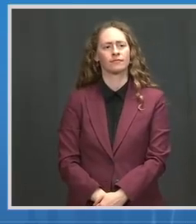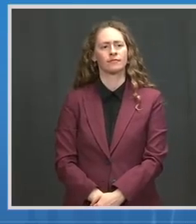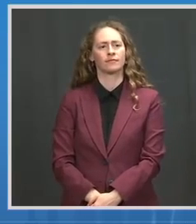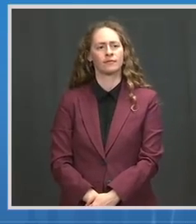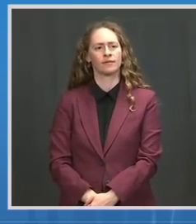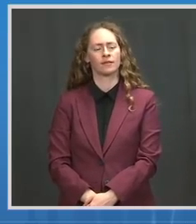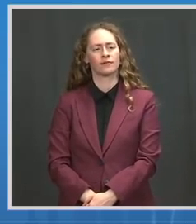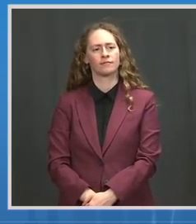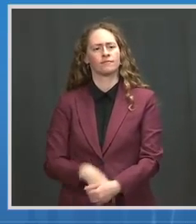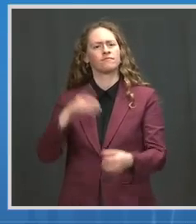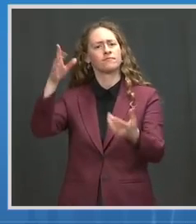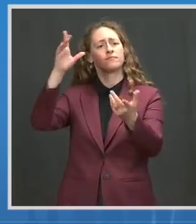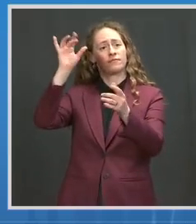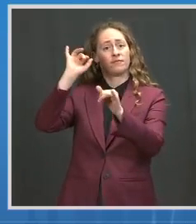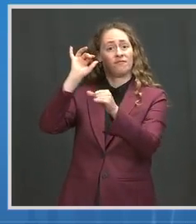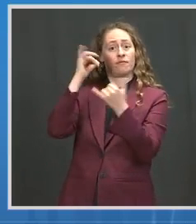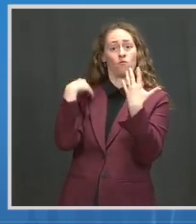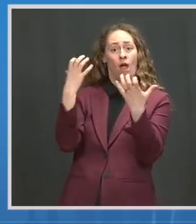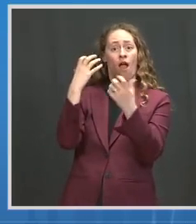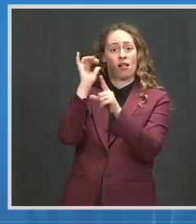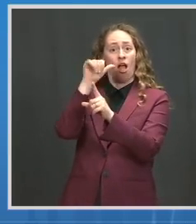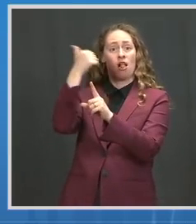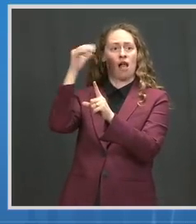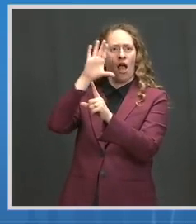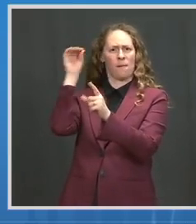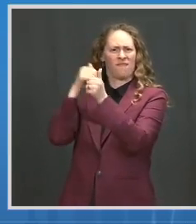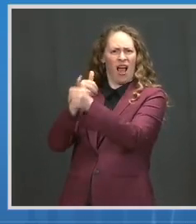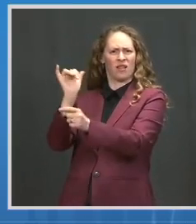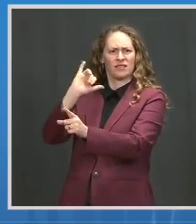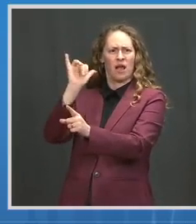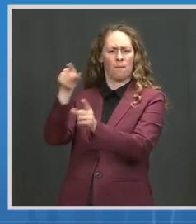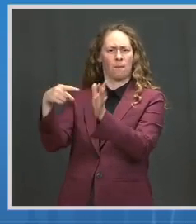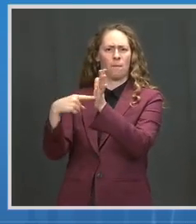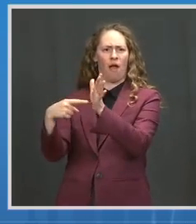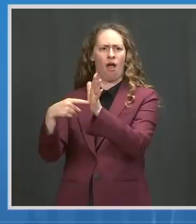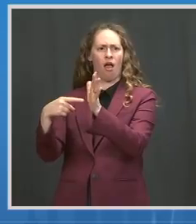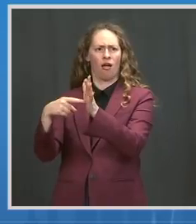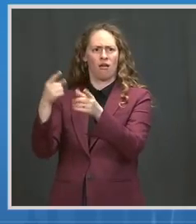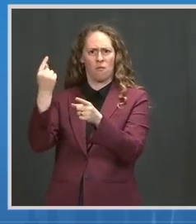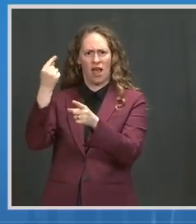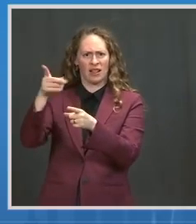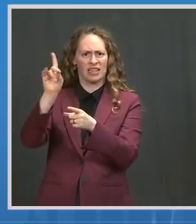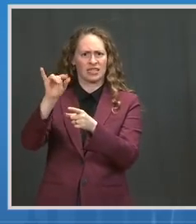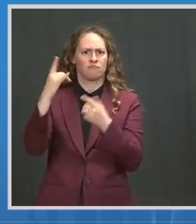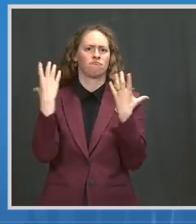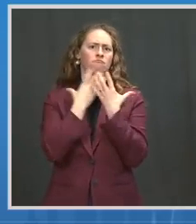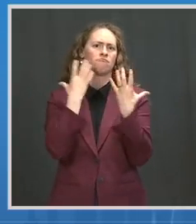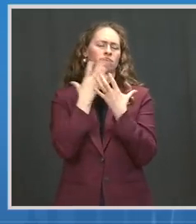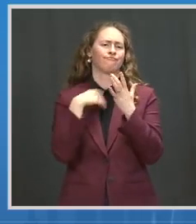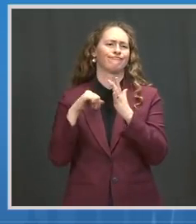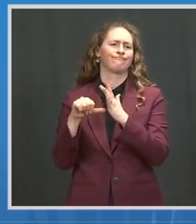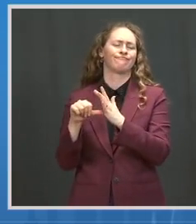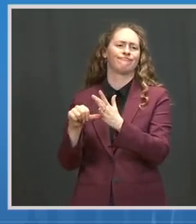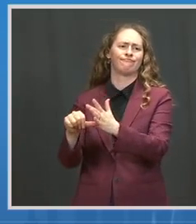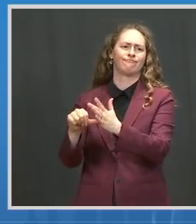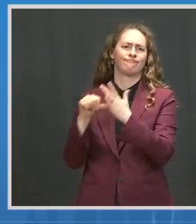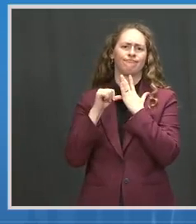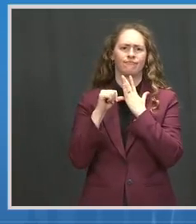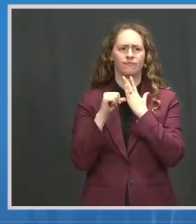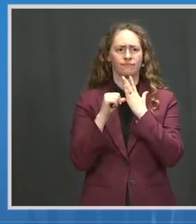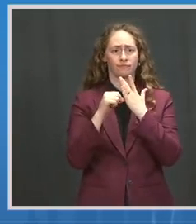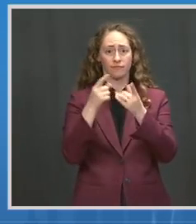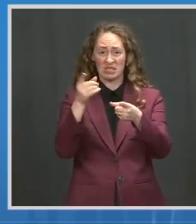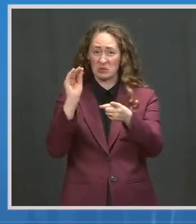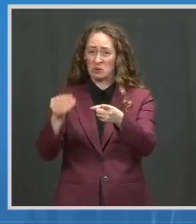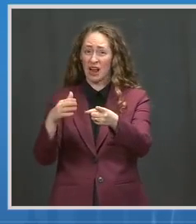this follow their lead and contact people who are at risk because they don't have a vaccination and talk to them about the benefits of